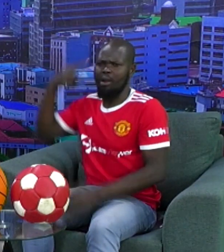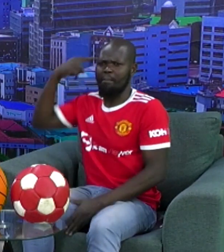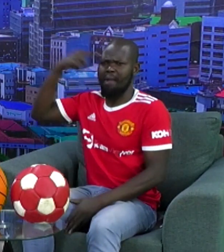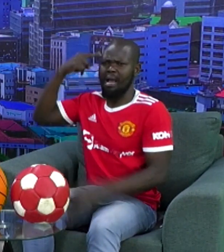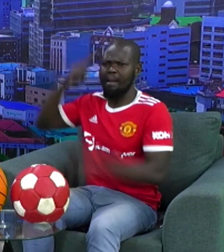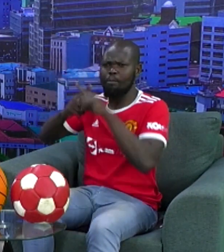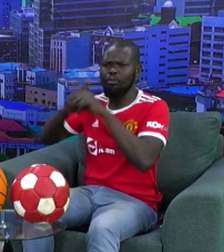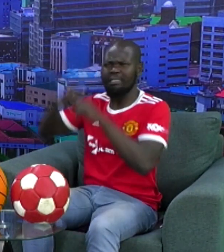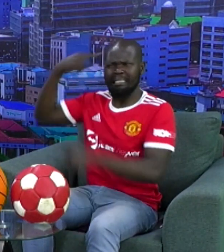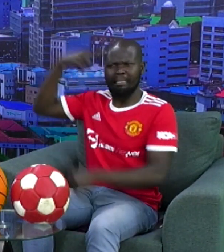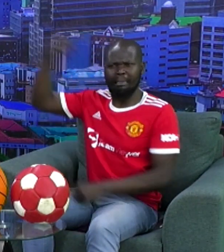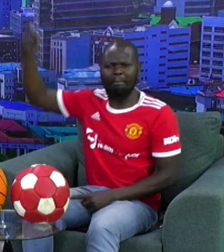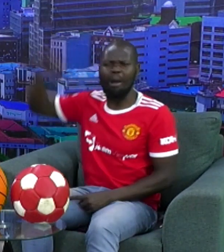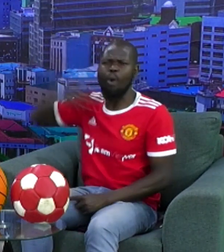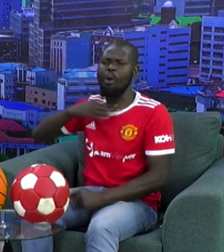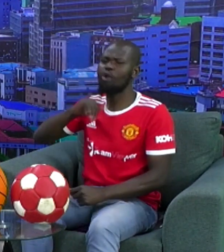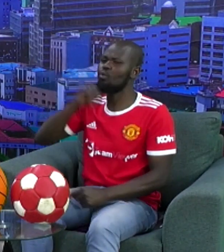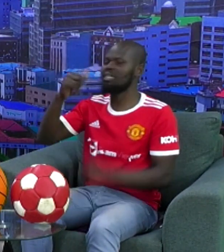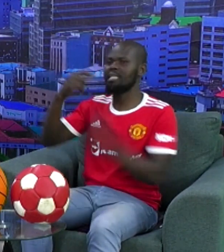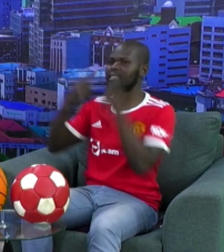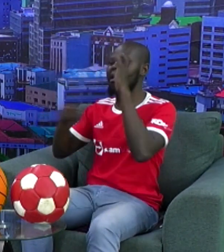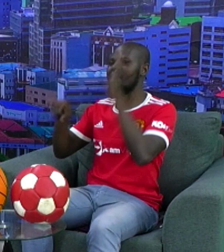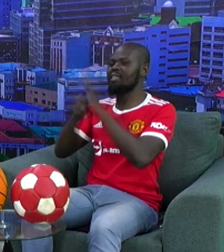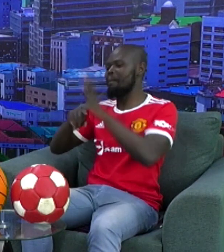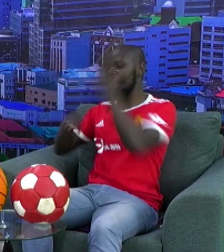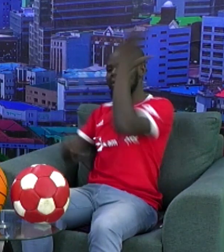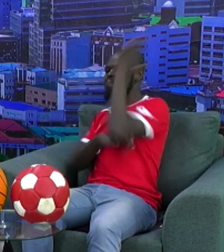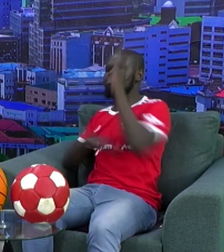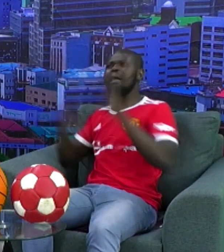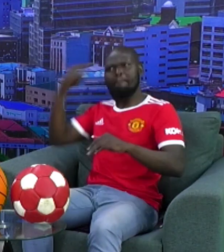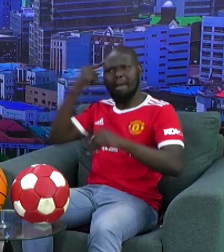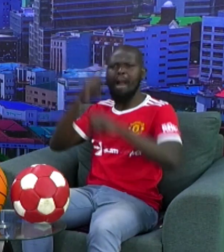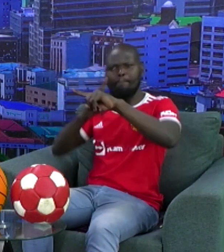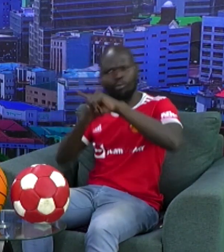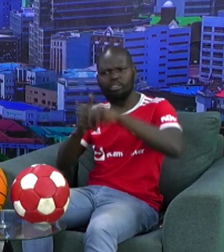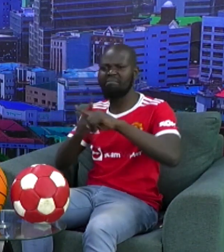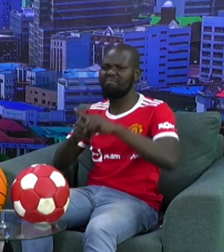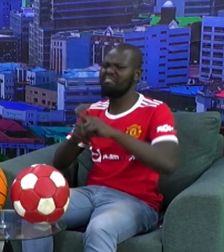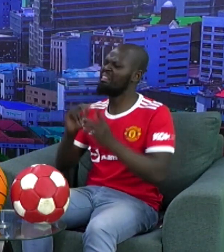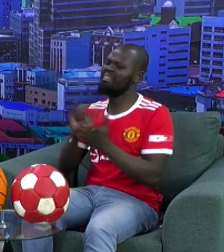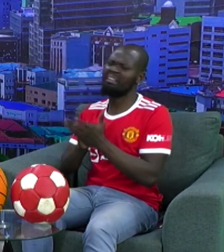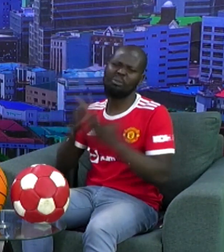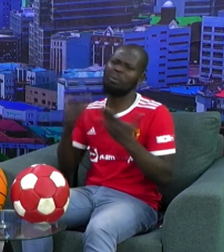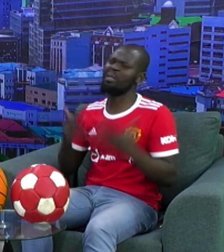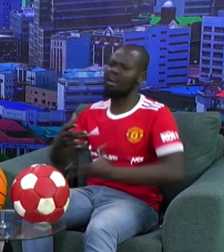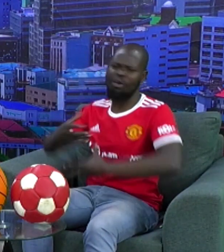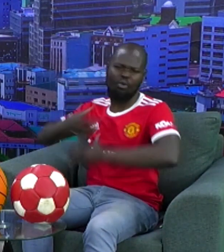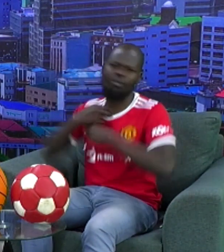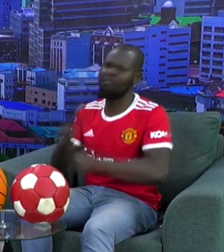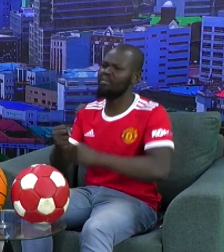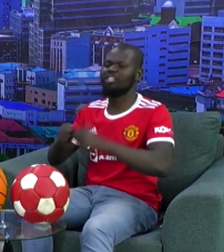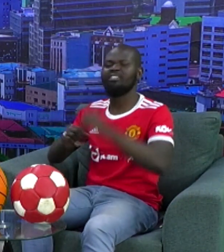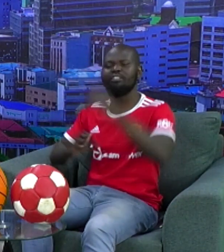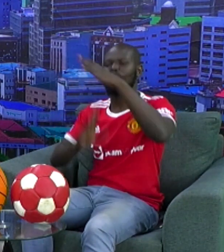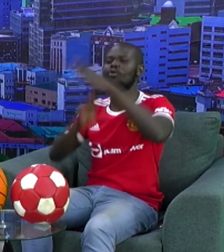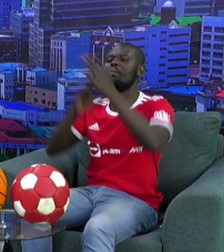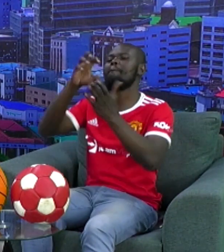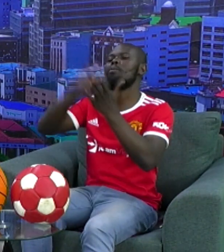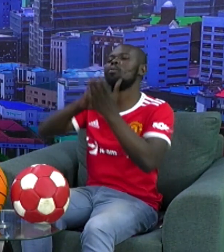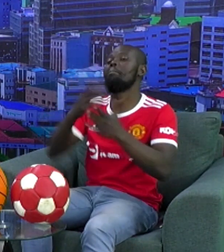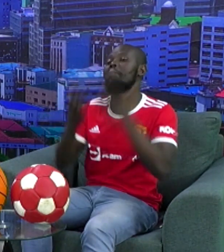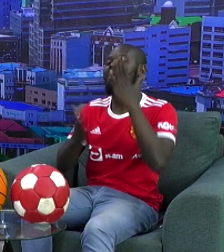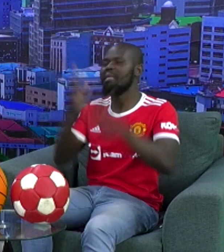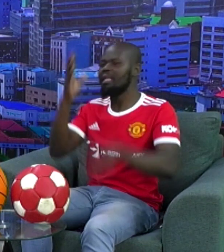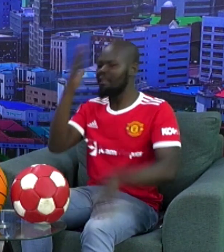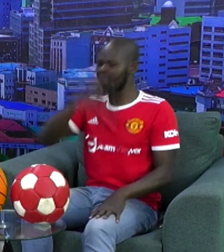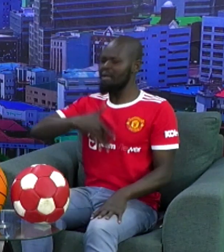good. If the mind is really positive and is in the game, they will get a positive result. I